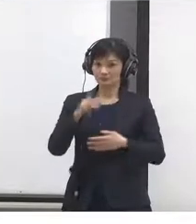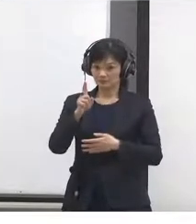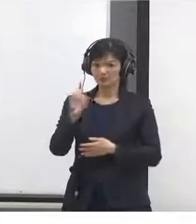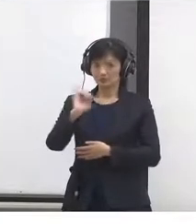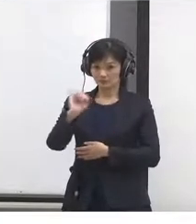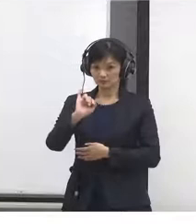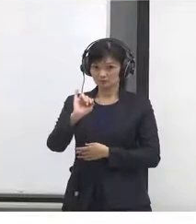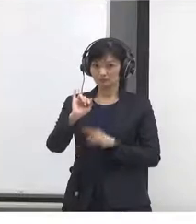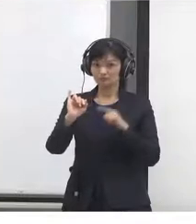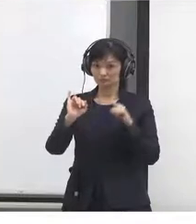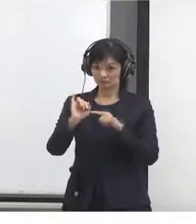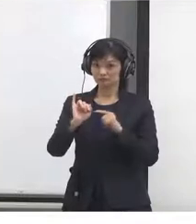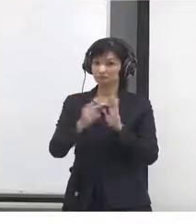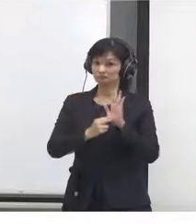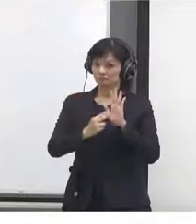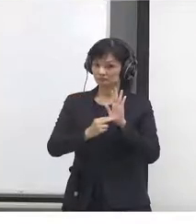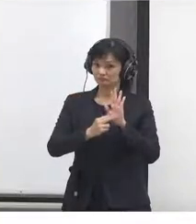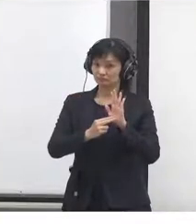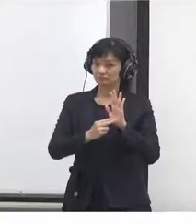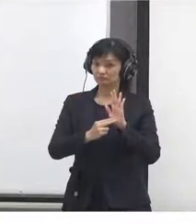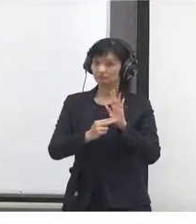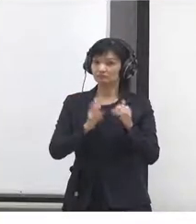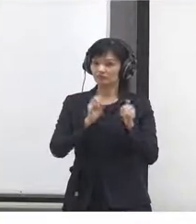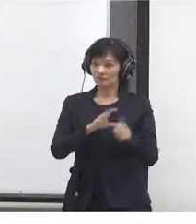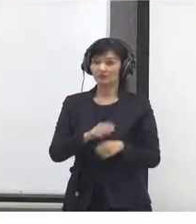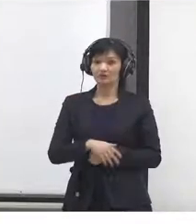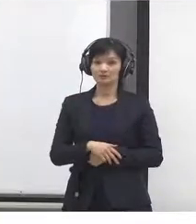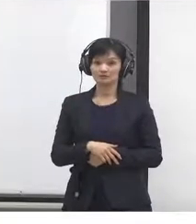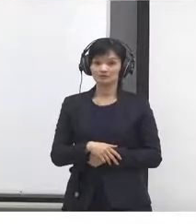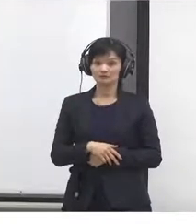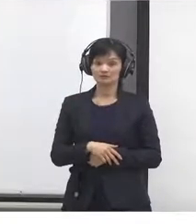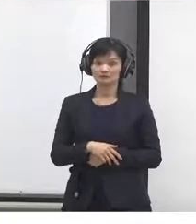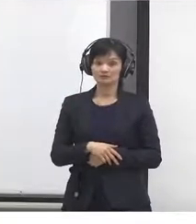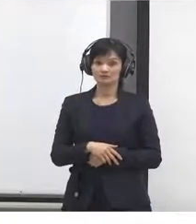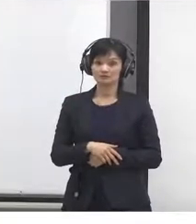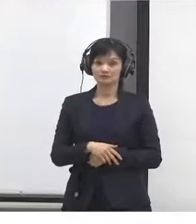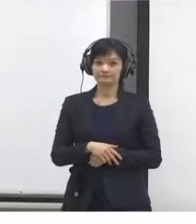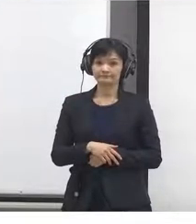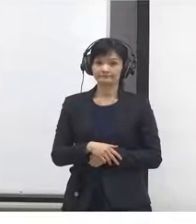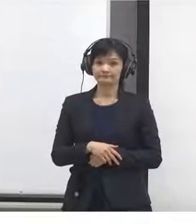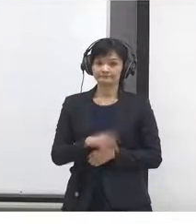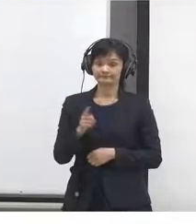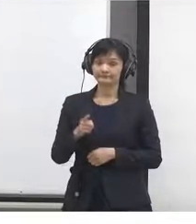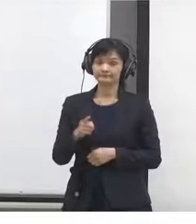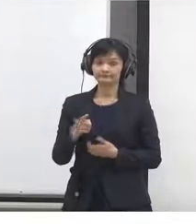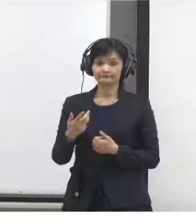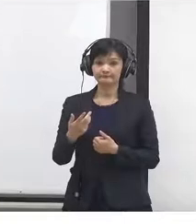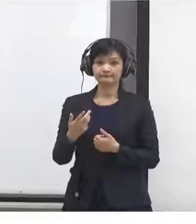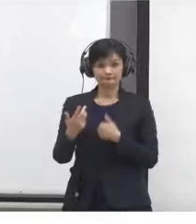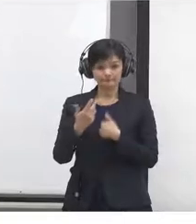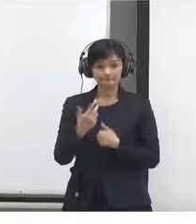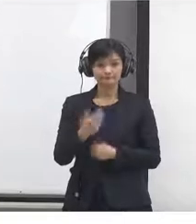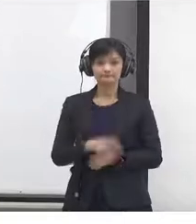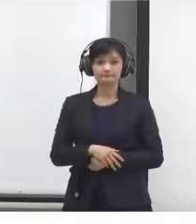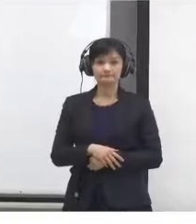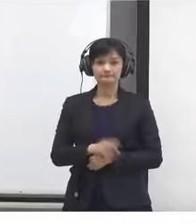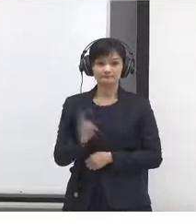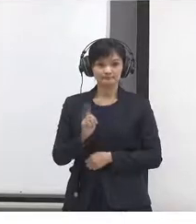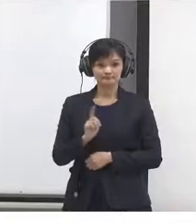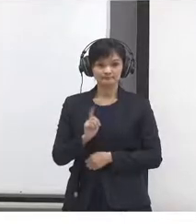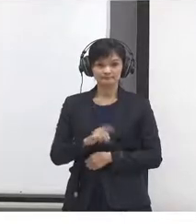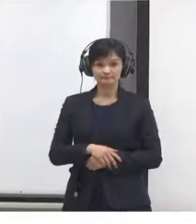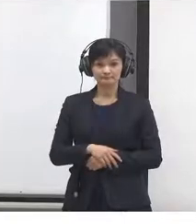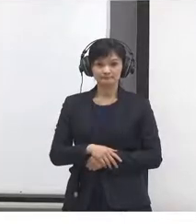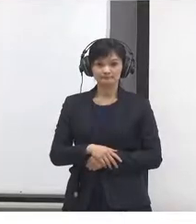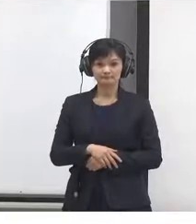brought up, she went to us and write a proposal, say, because Ishikaki Island, Shiyuan Dao,